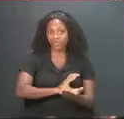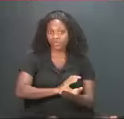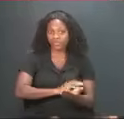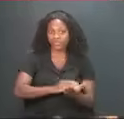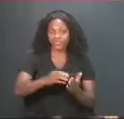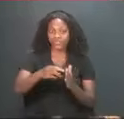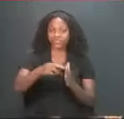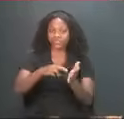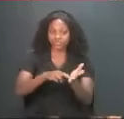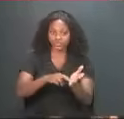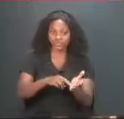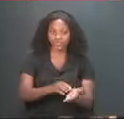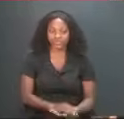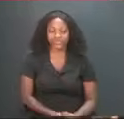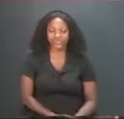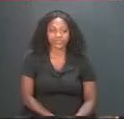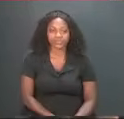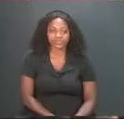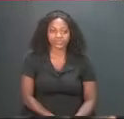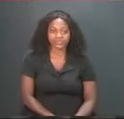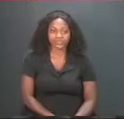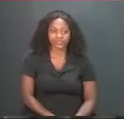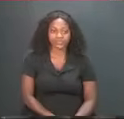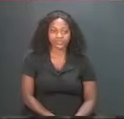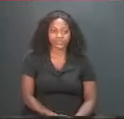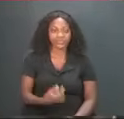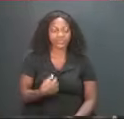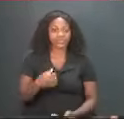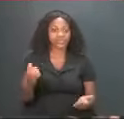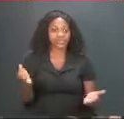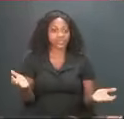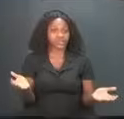budget report. Mr. Speaker, I urge the